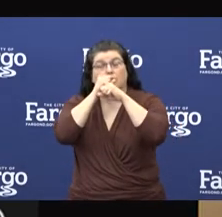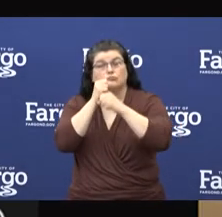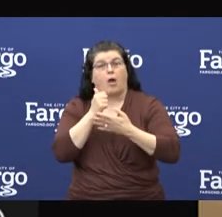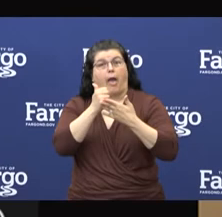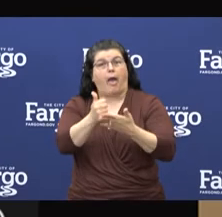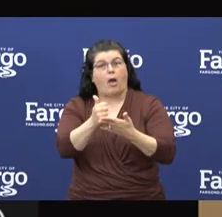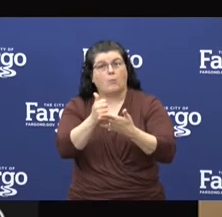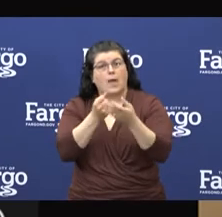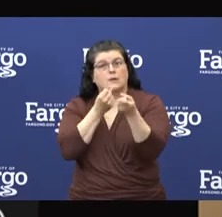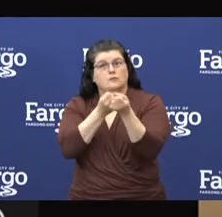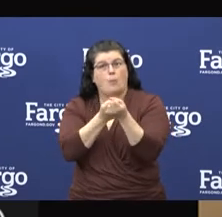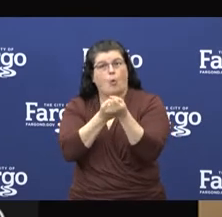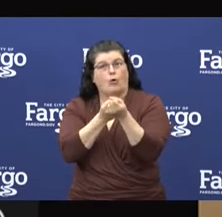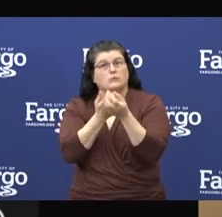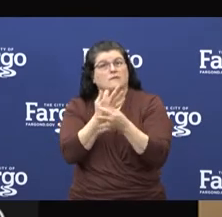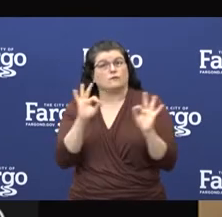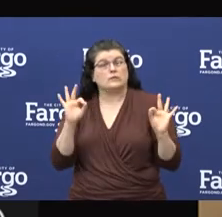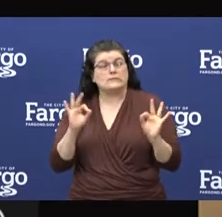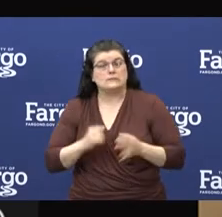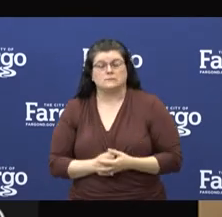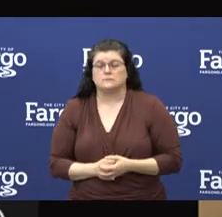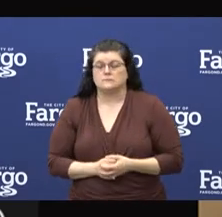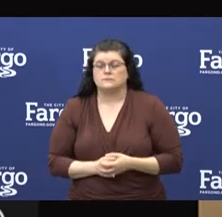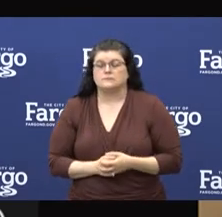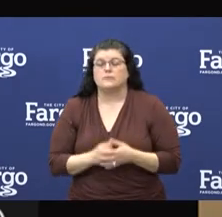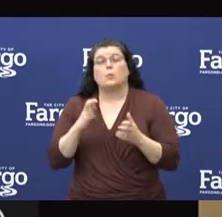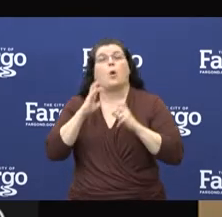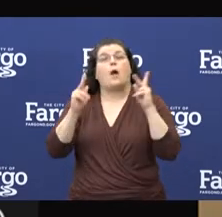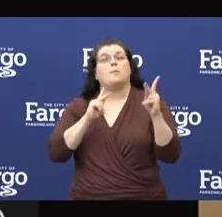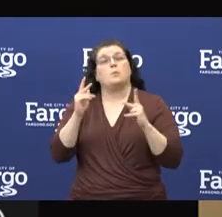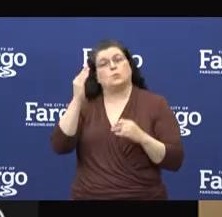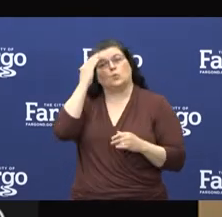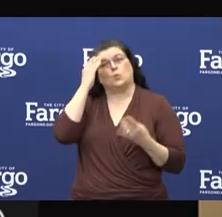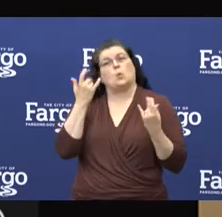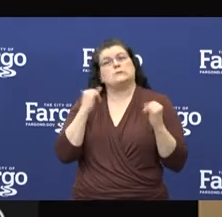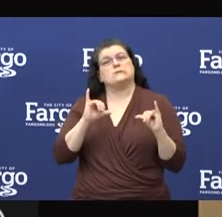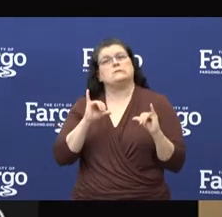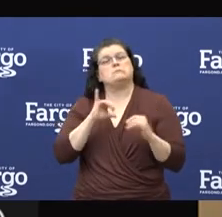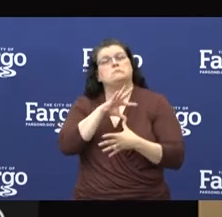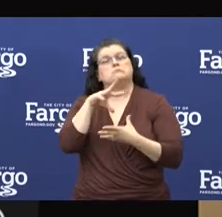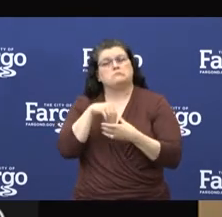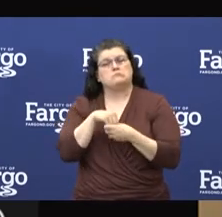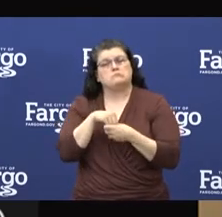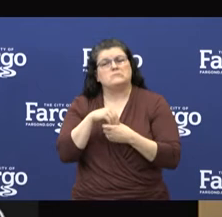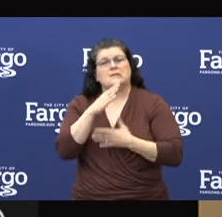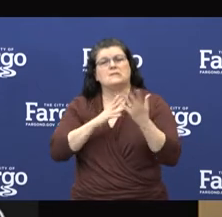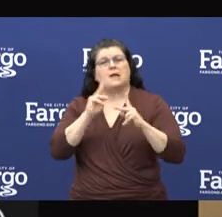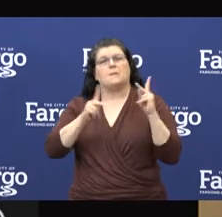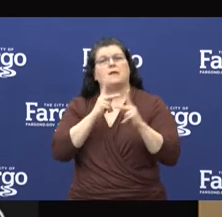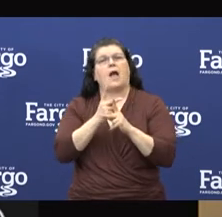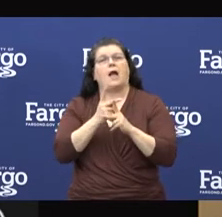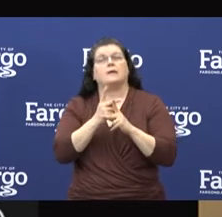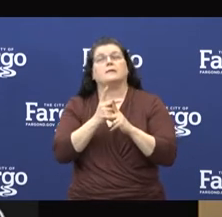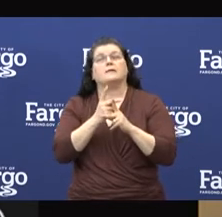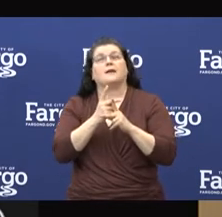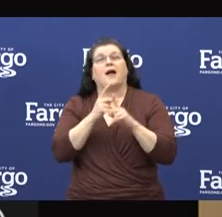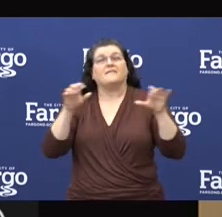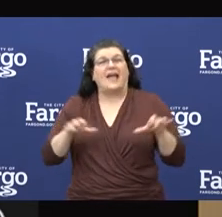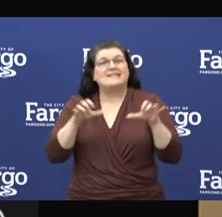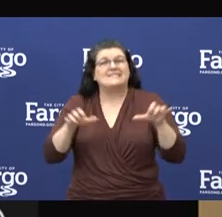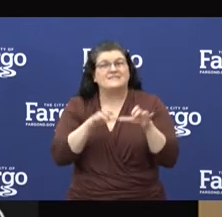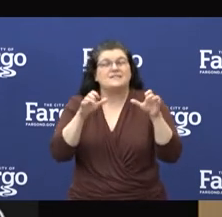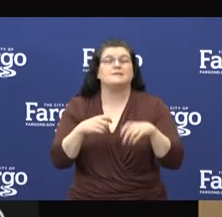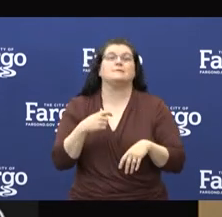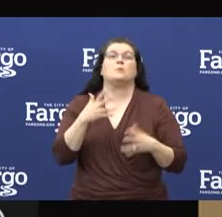We also want people to know to continue engage in some form of physical activity, take care